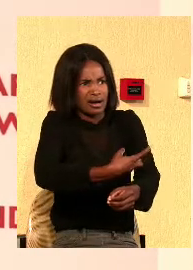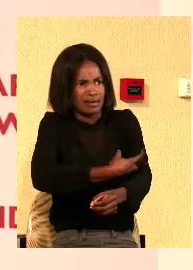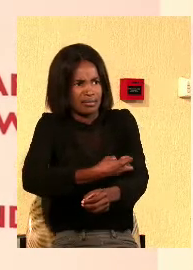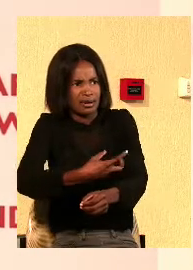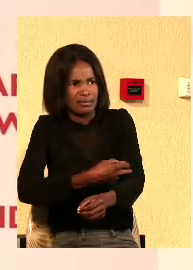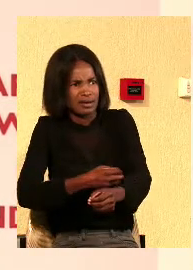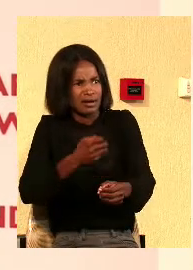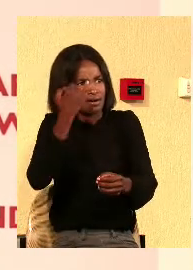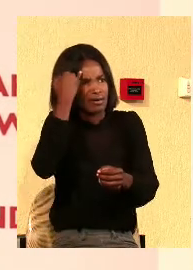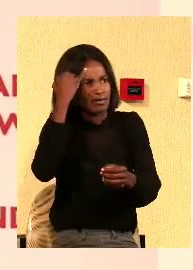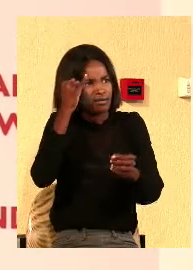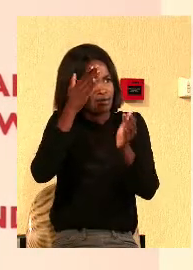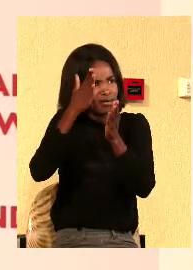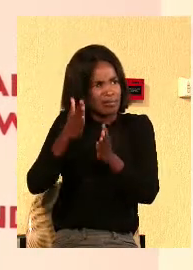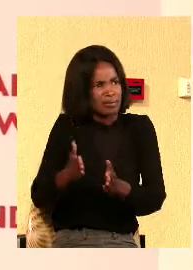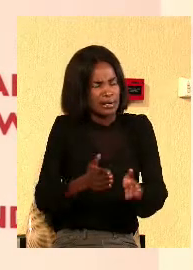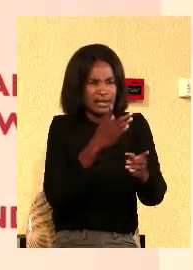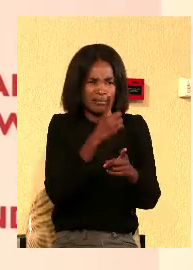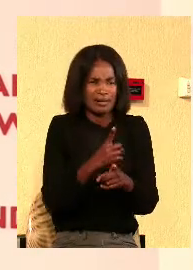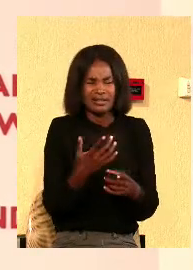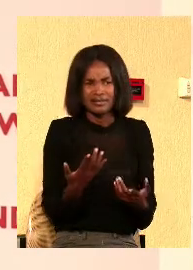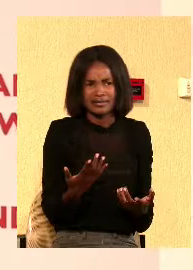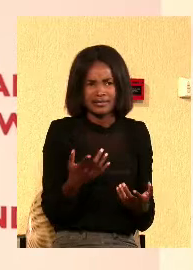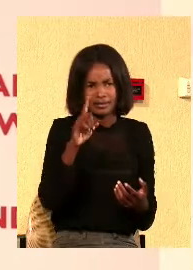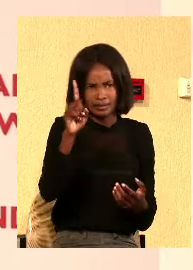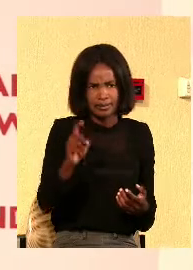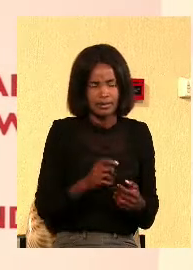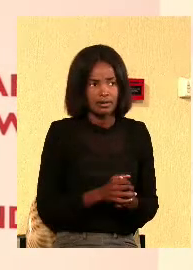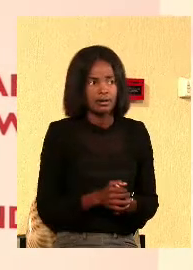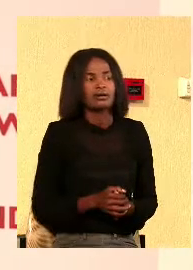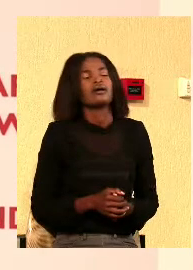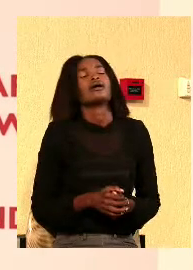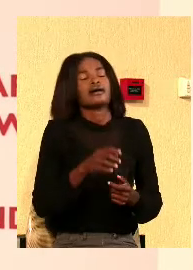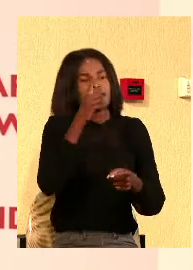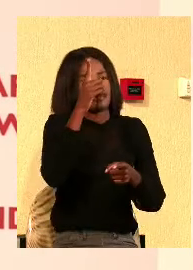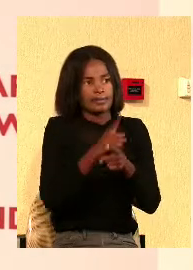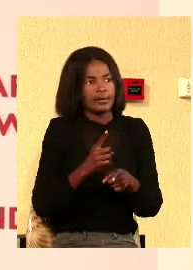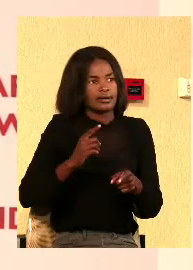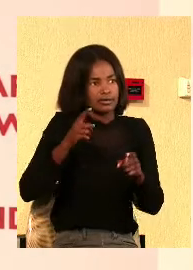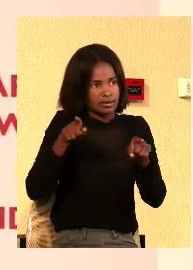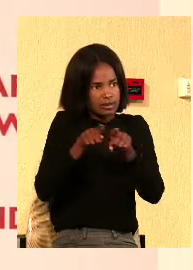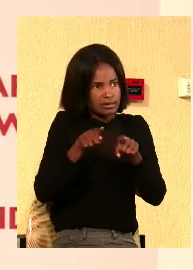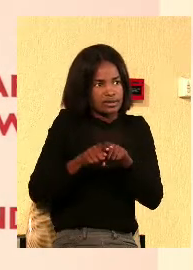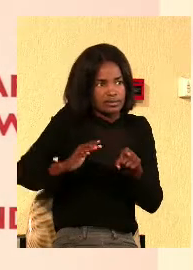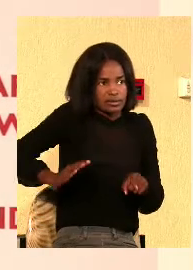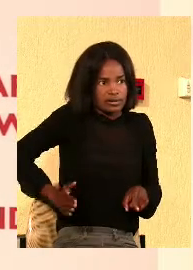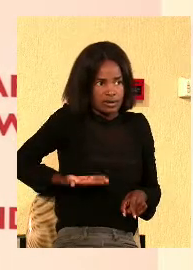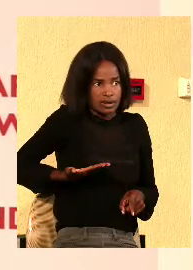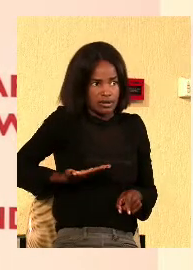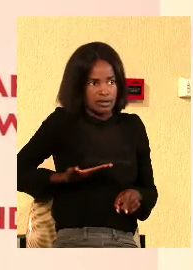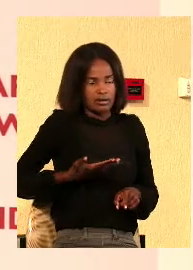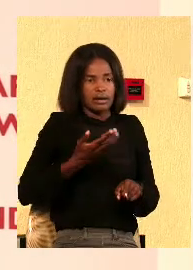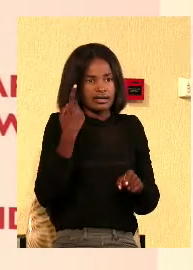strategy? Well, it is included in the national response strategy, but in a more targeted